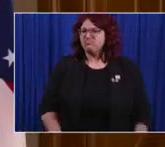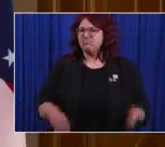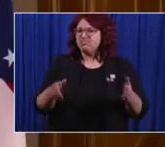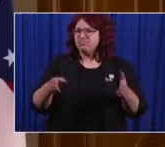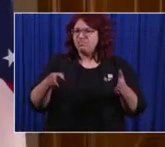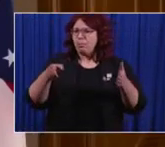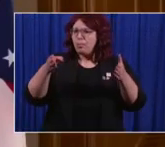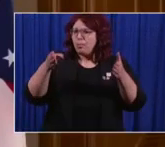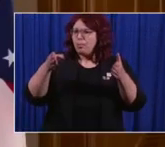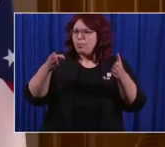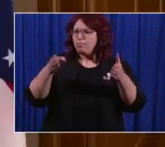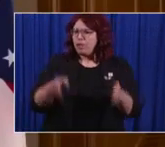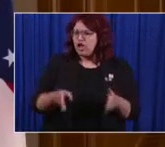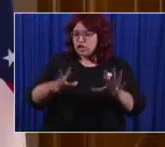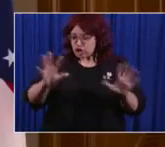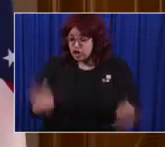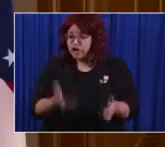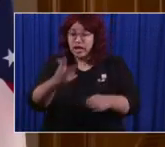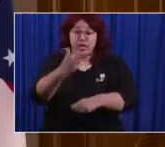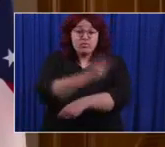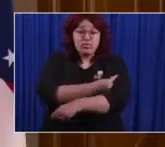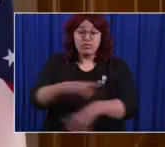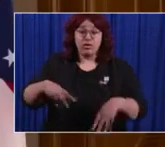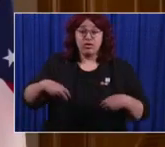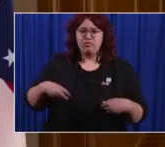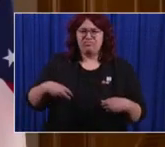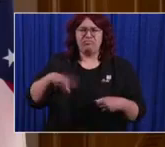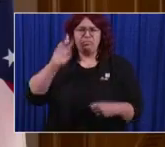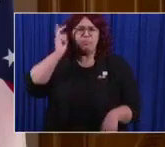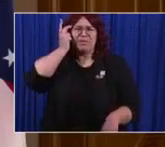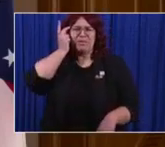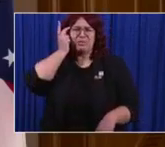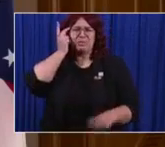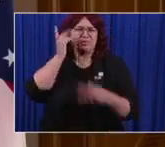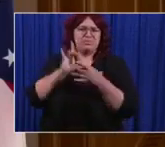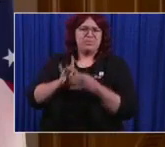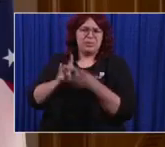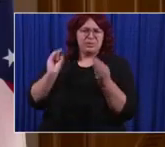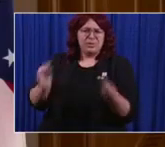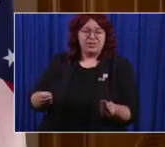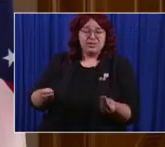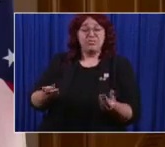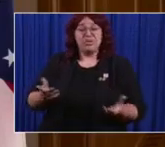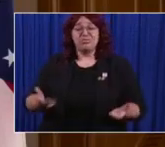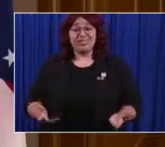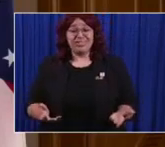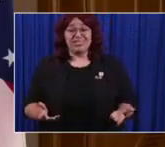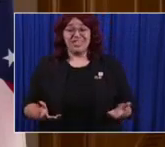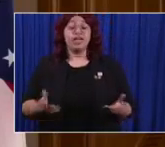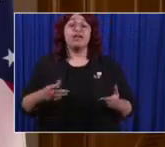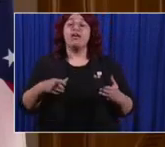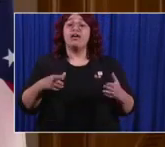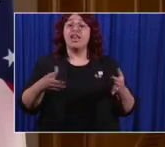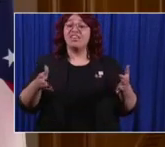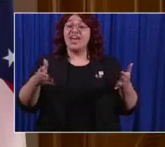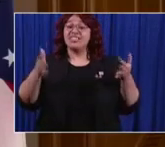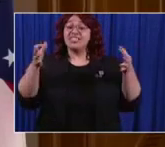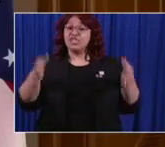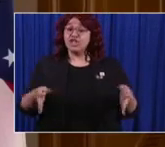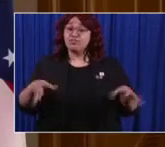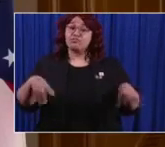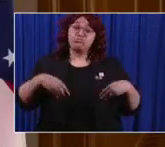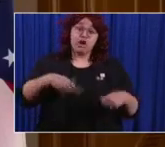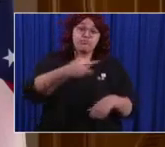issue. But I think ultimately that decision is a decision for the parents and for that child. I